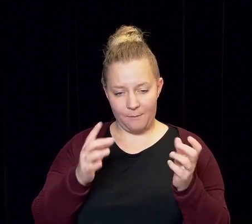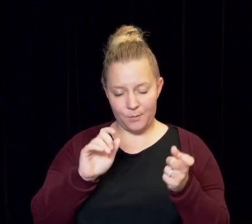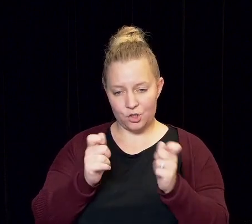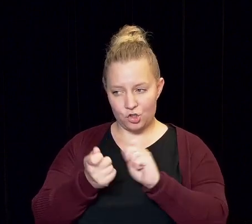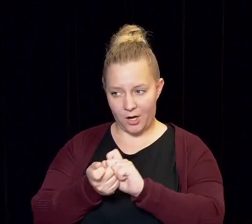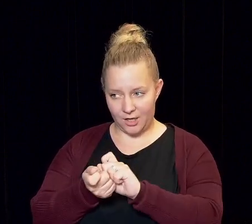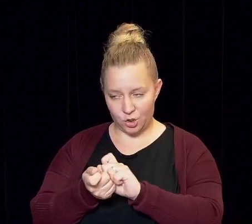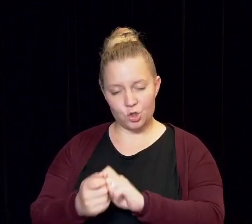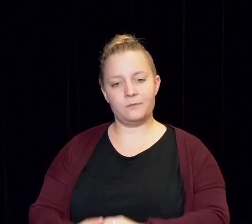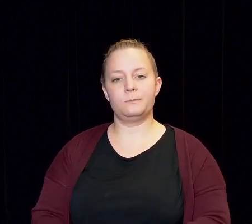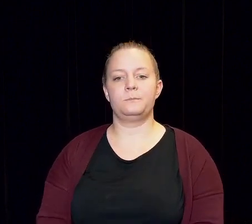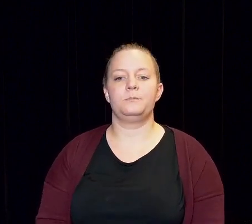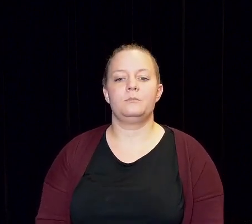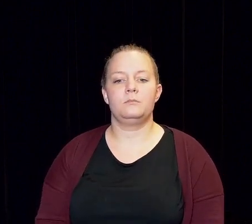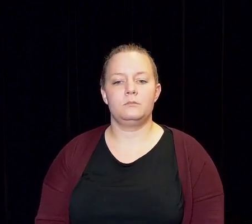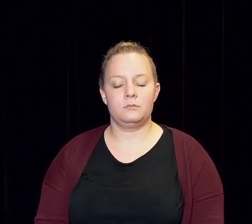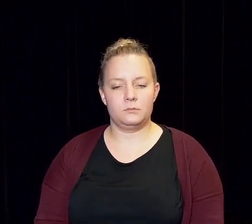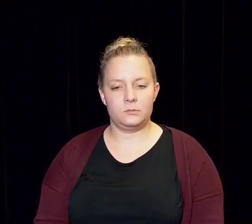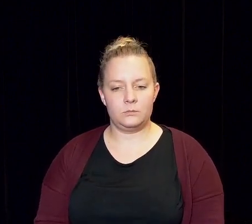change.